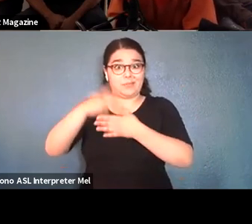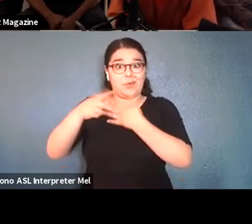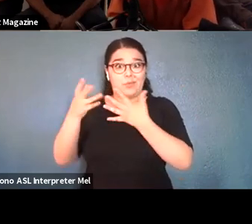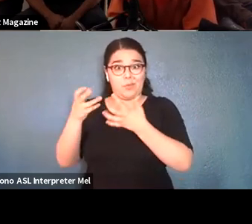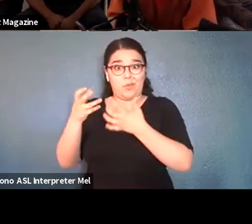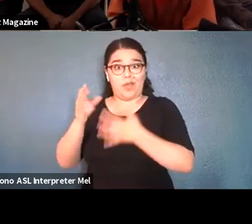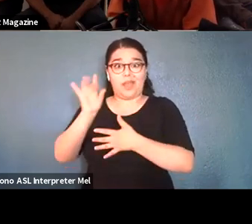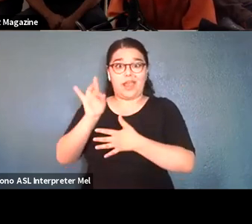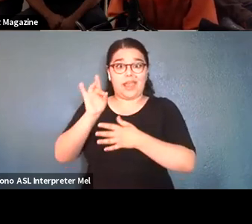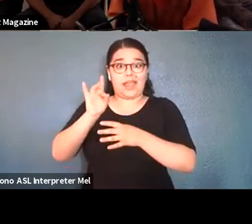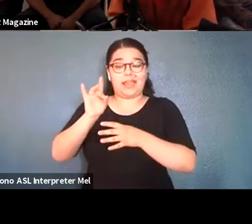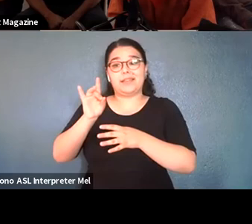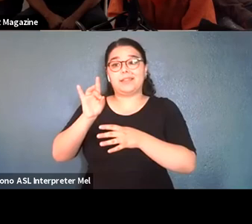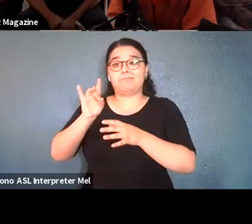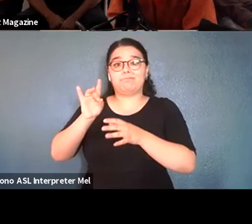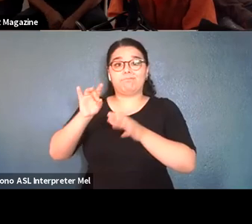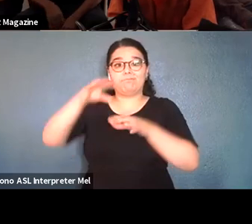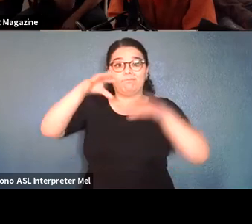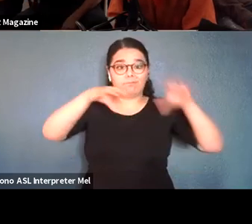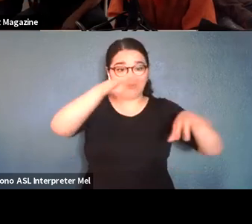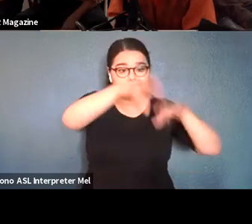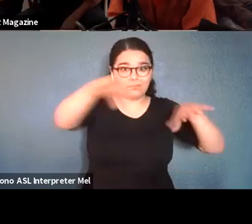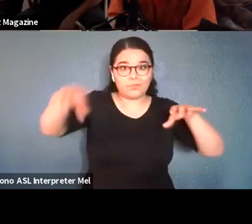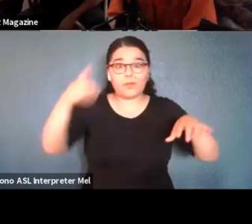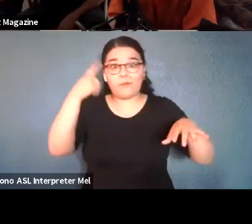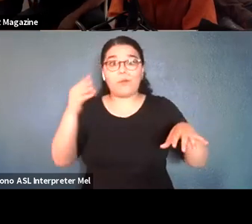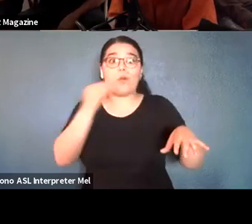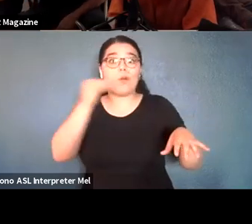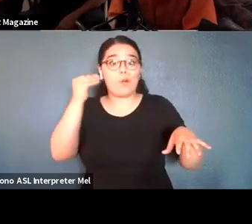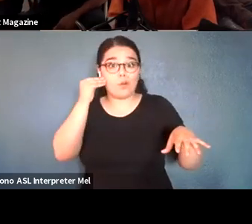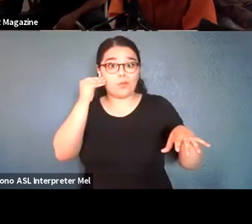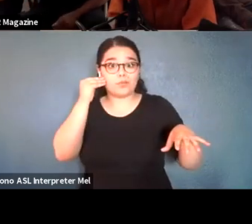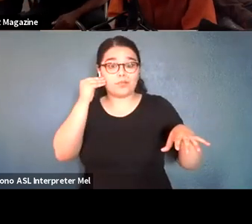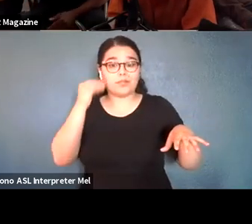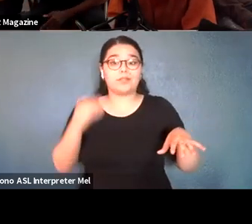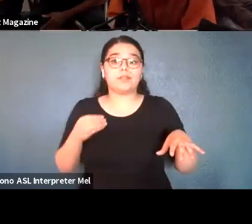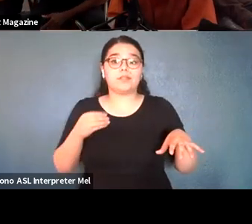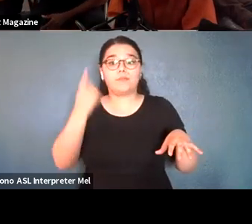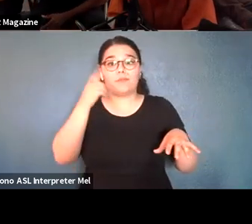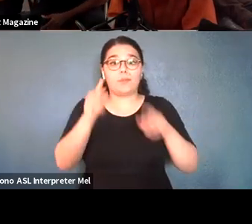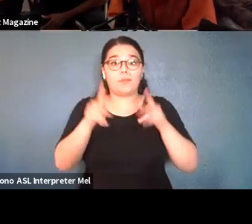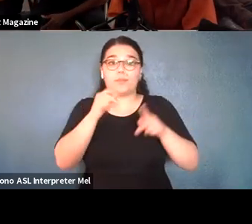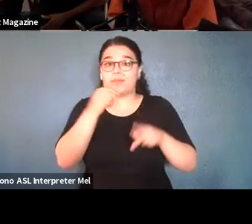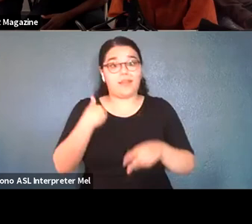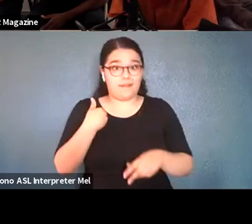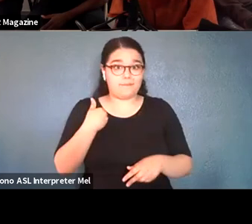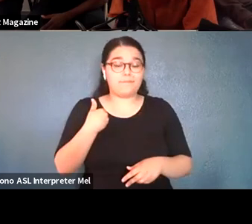units of housing for houseless families and elders. Side note, the first time they tried to stop us,